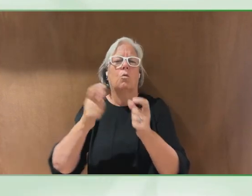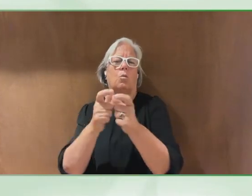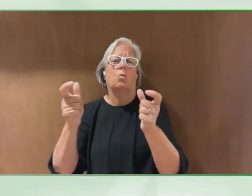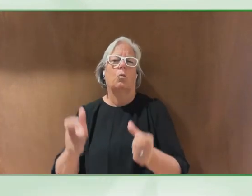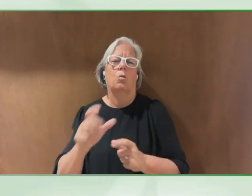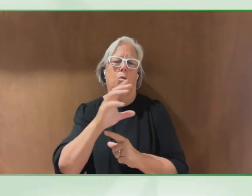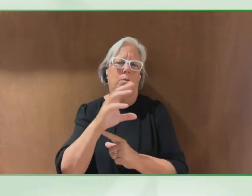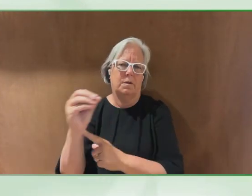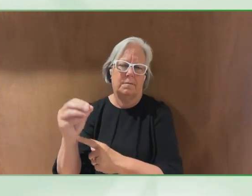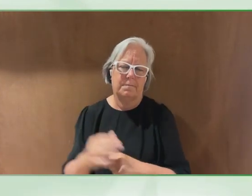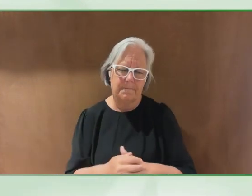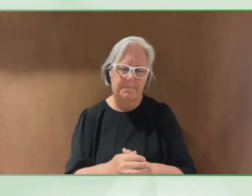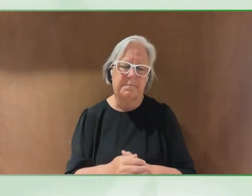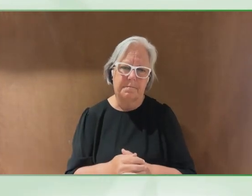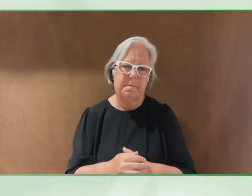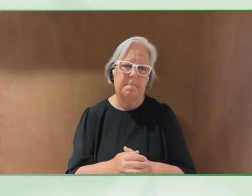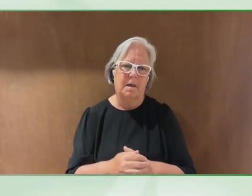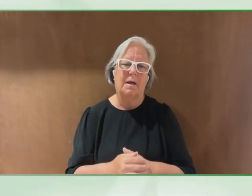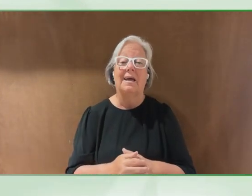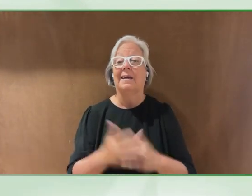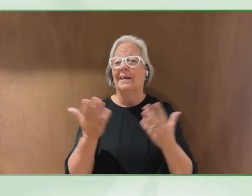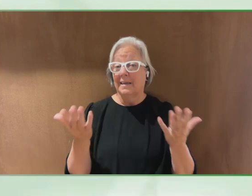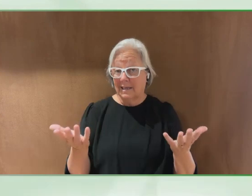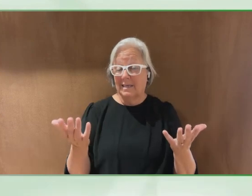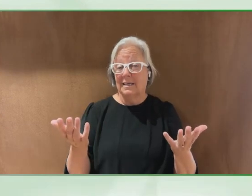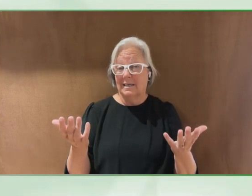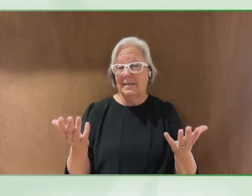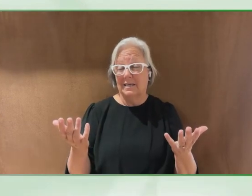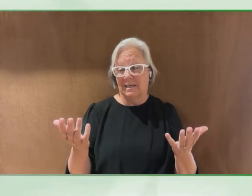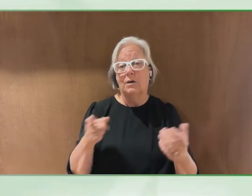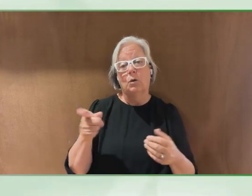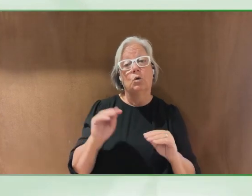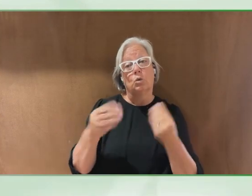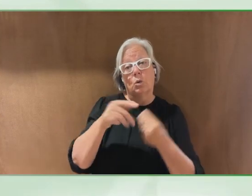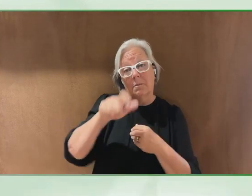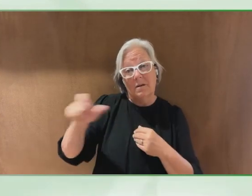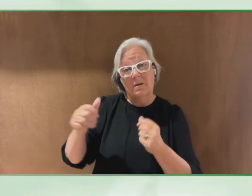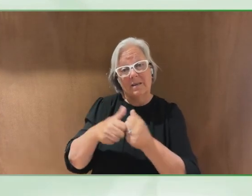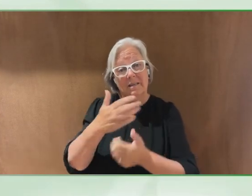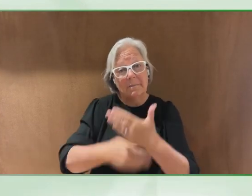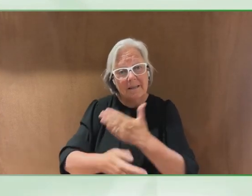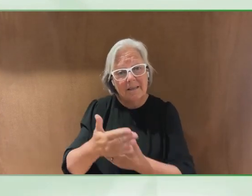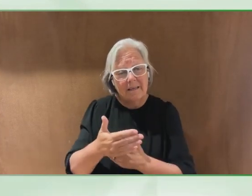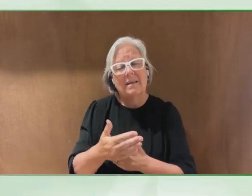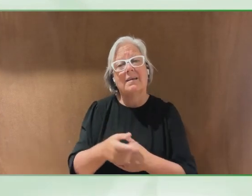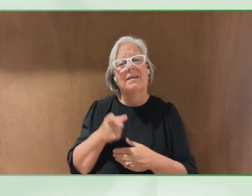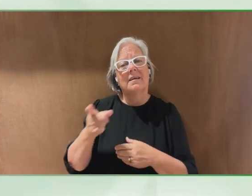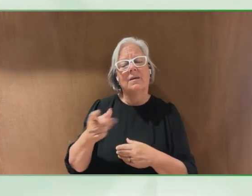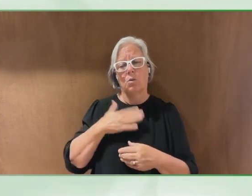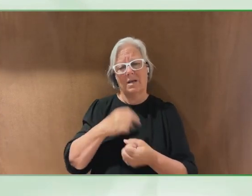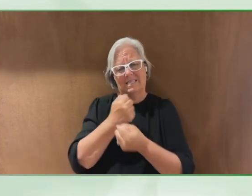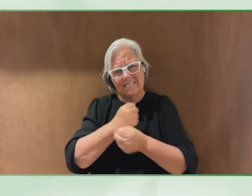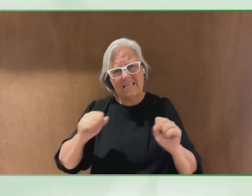Another point that I think would be beneficial for young people with disabilities is having a safe space for them if they're